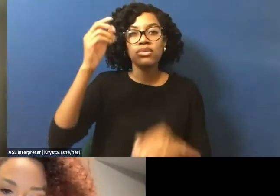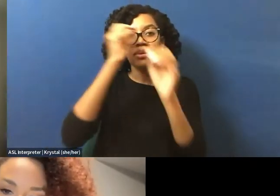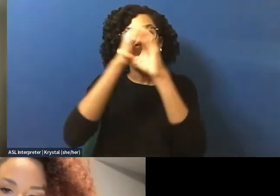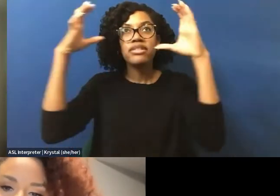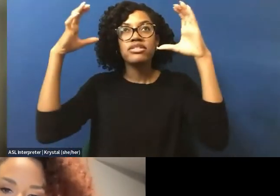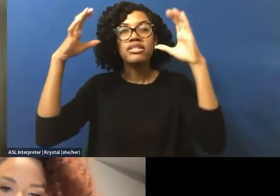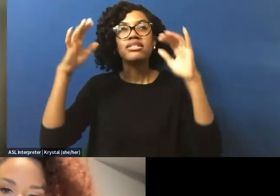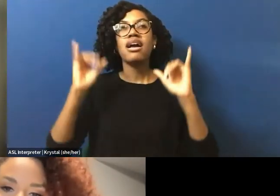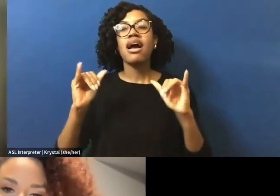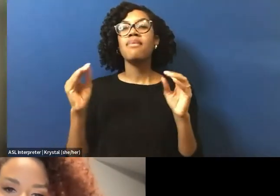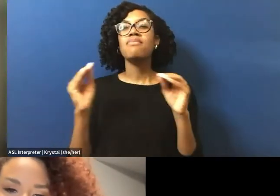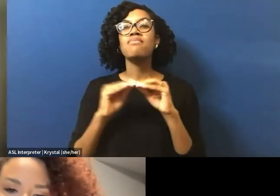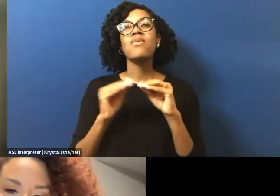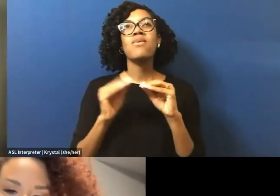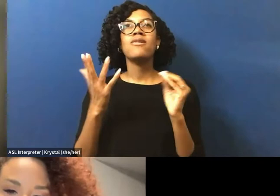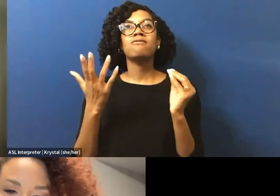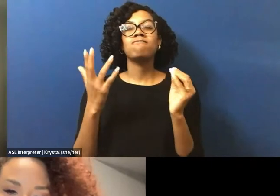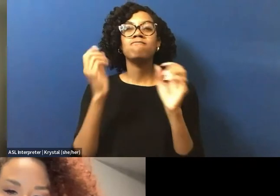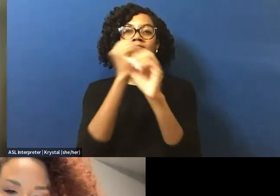over and over again.